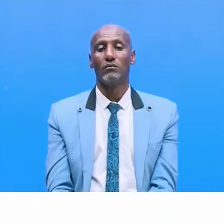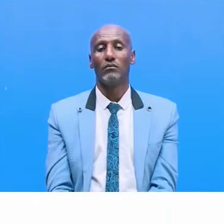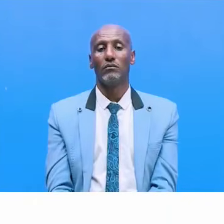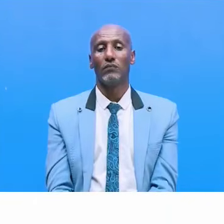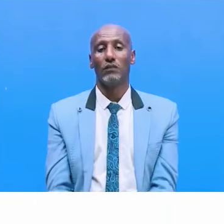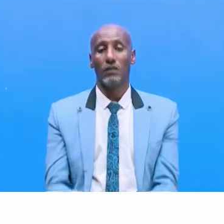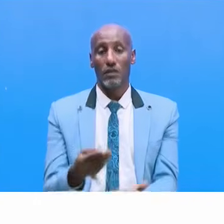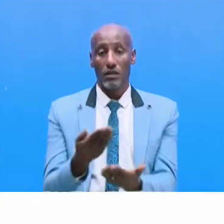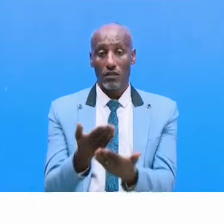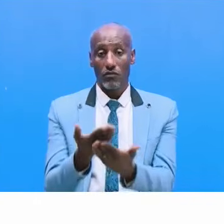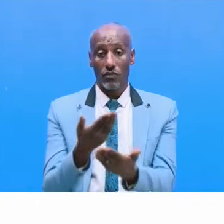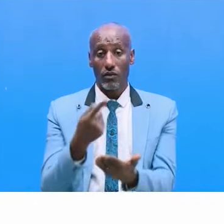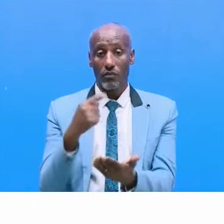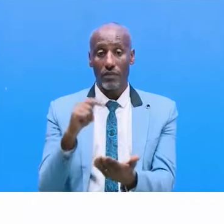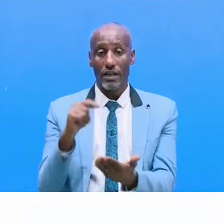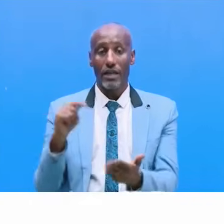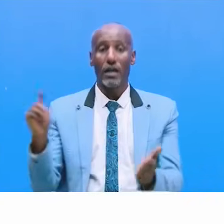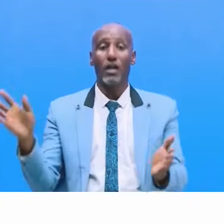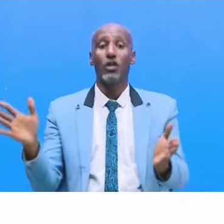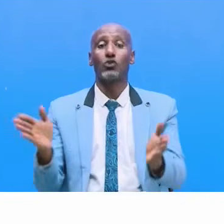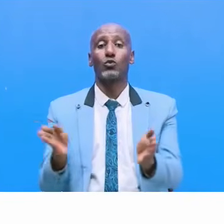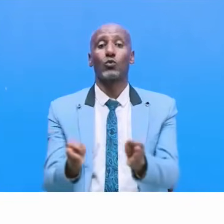from the store.